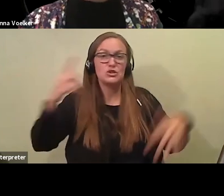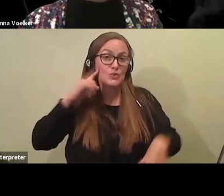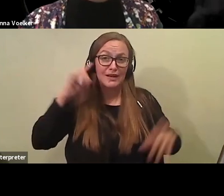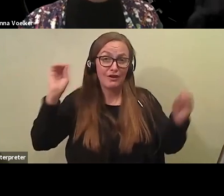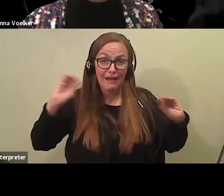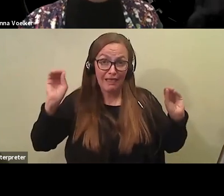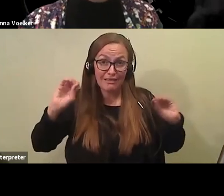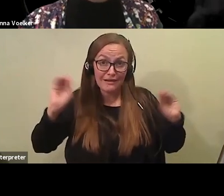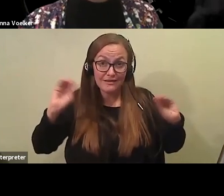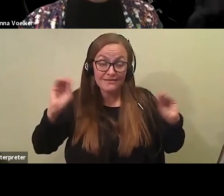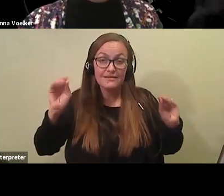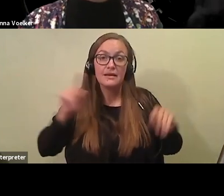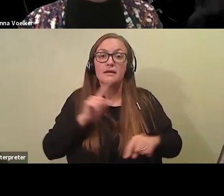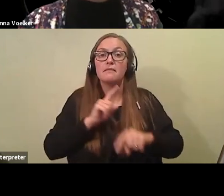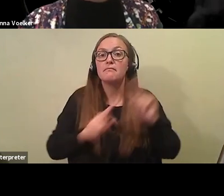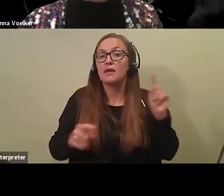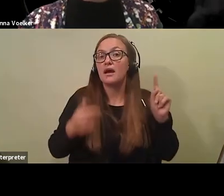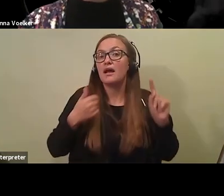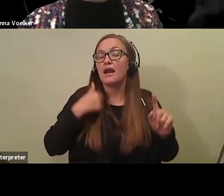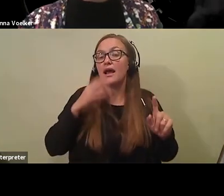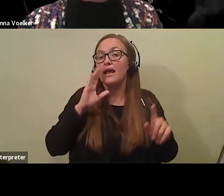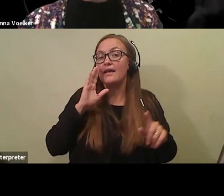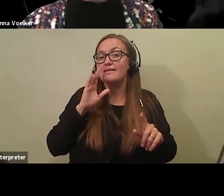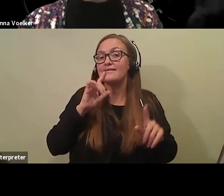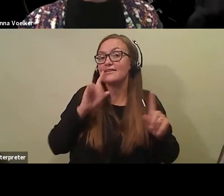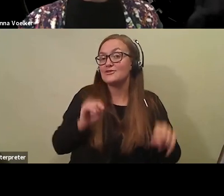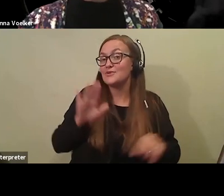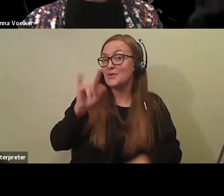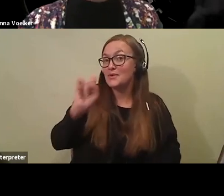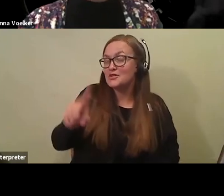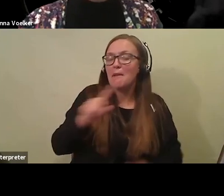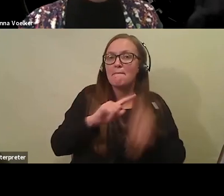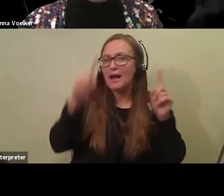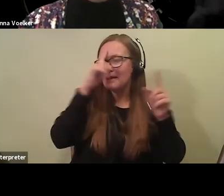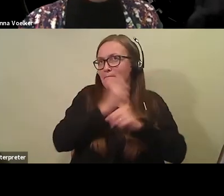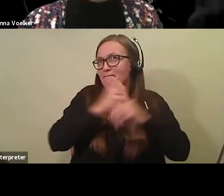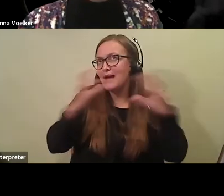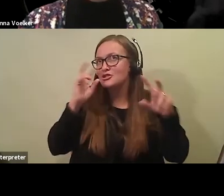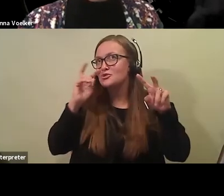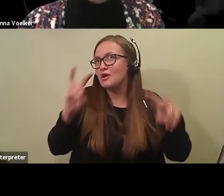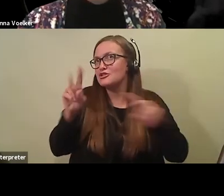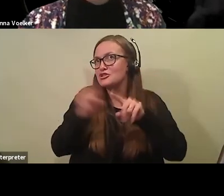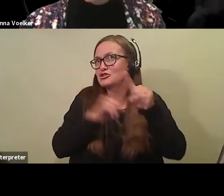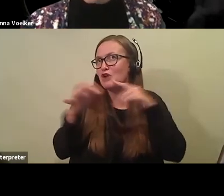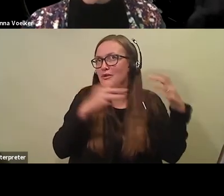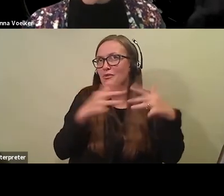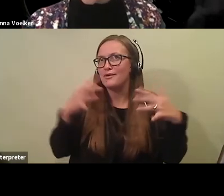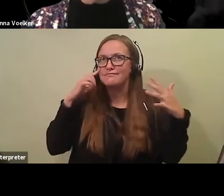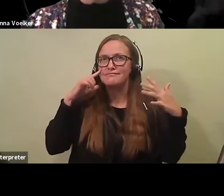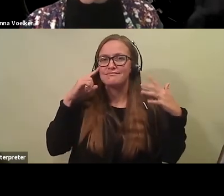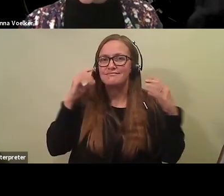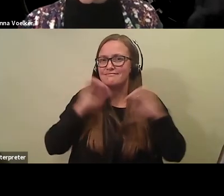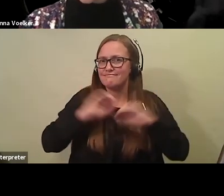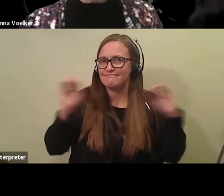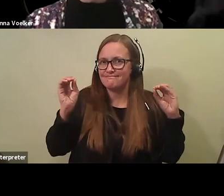but I would answer this question with another question. Imagine watching Star Wars with no sound on. One